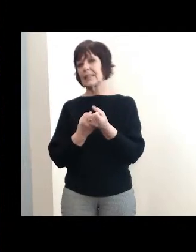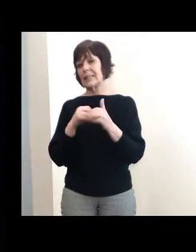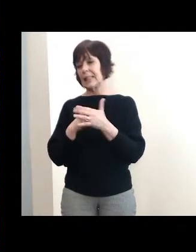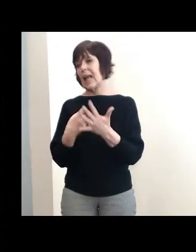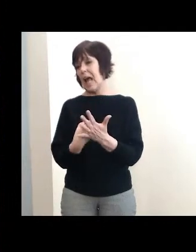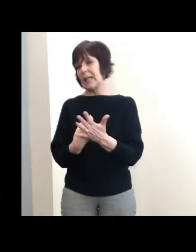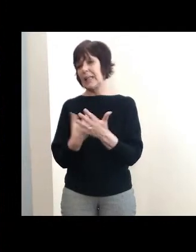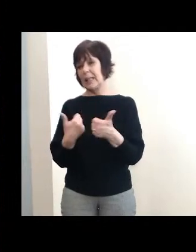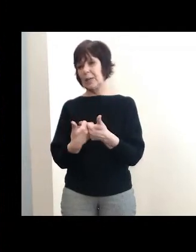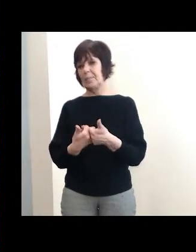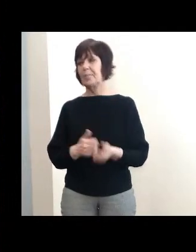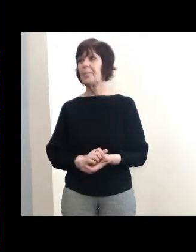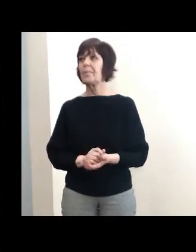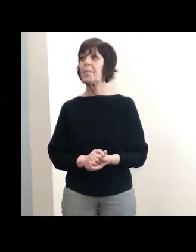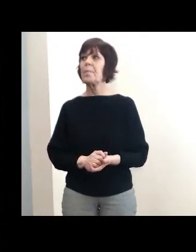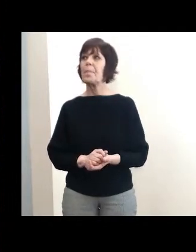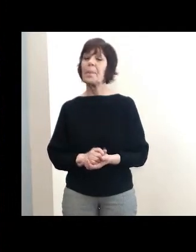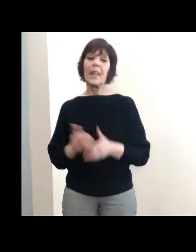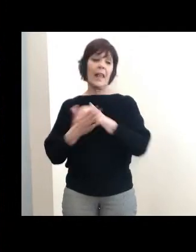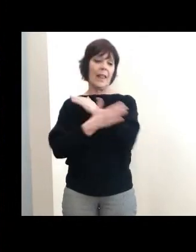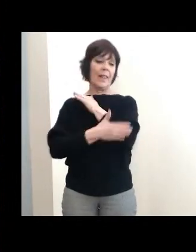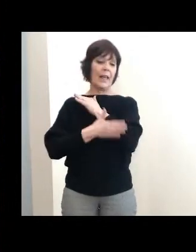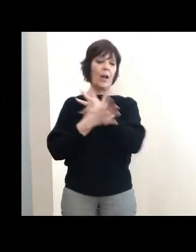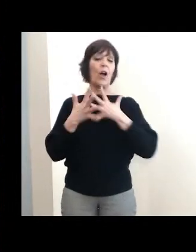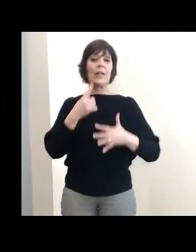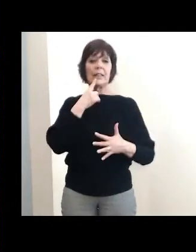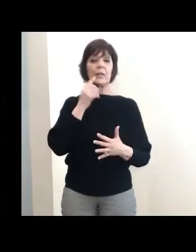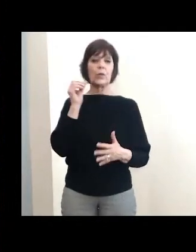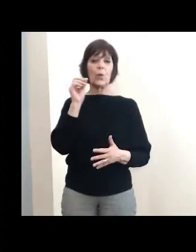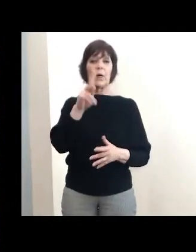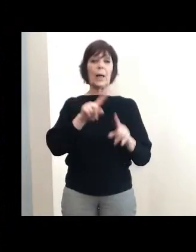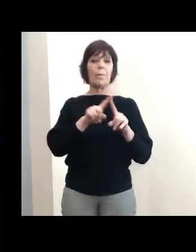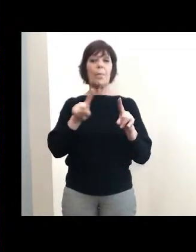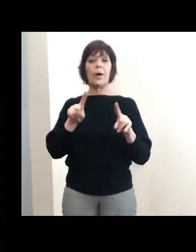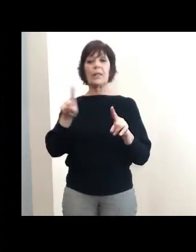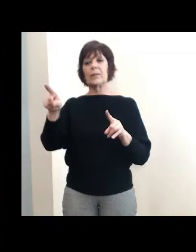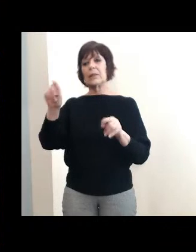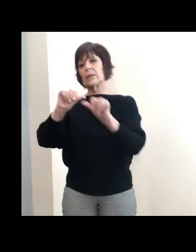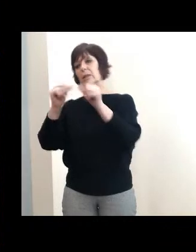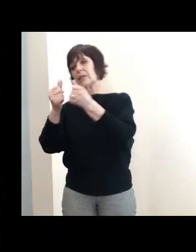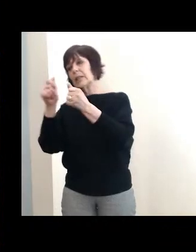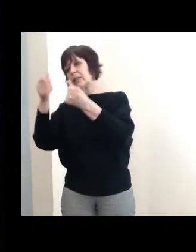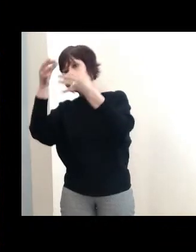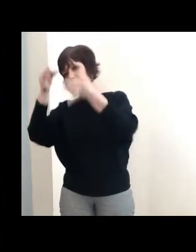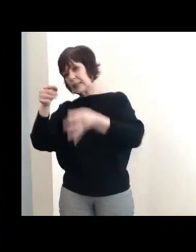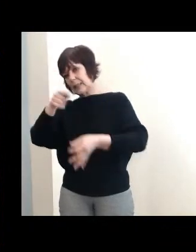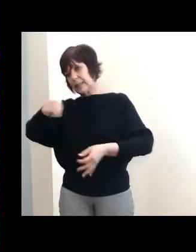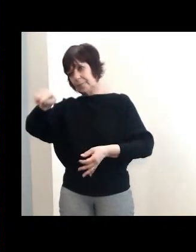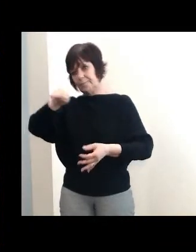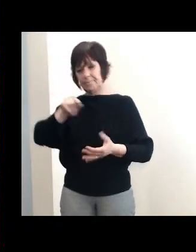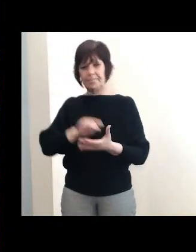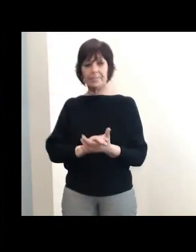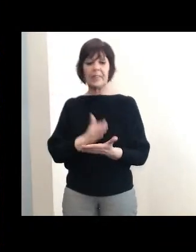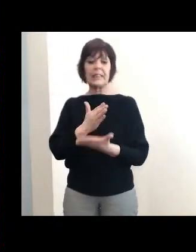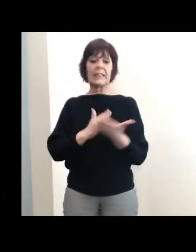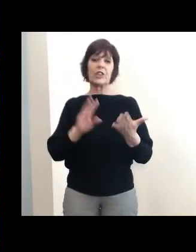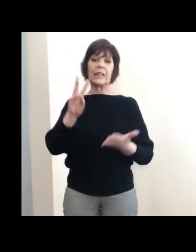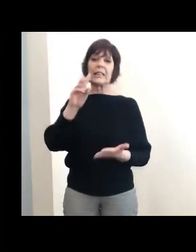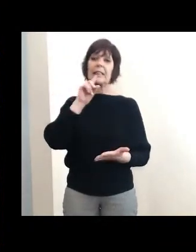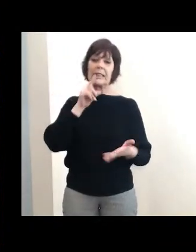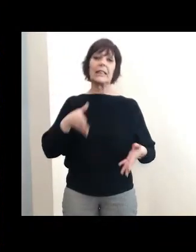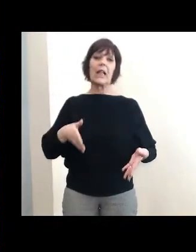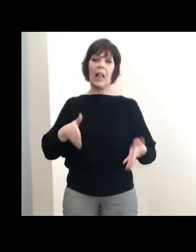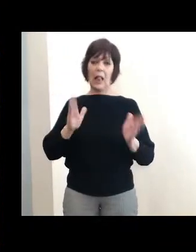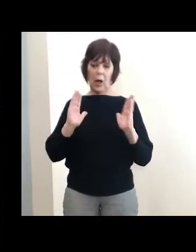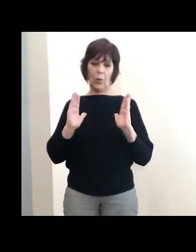games? The county had already said that was okay, but it was up to the associations to make a determination of it. So Section 6 is